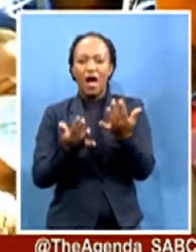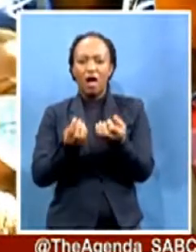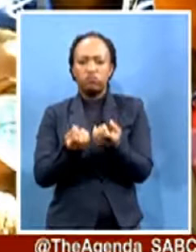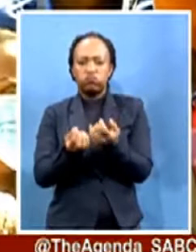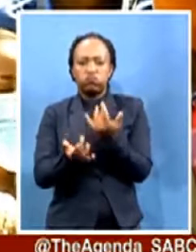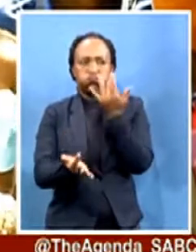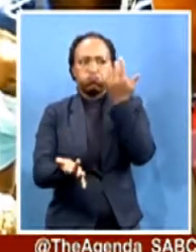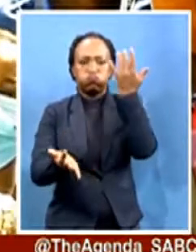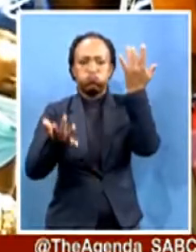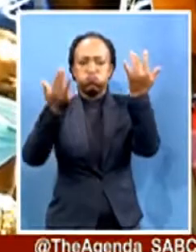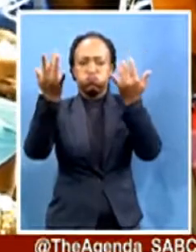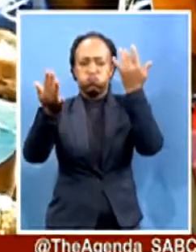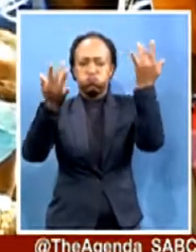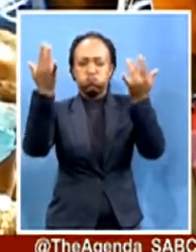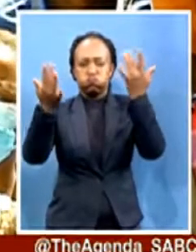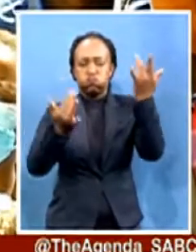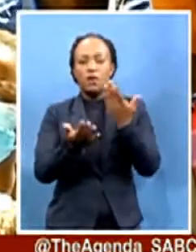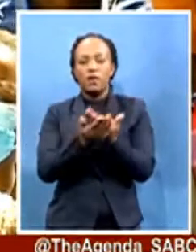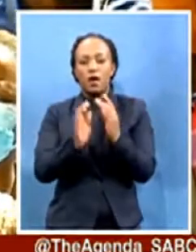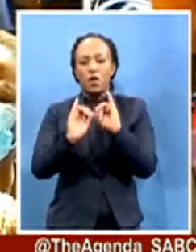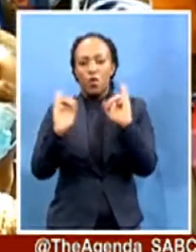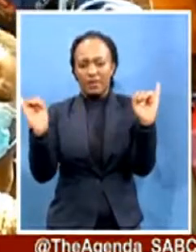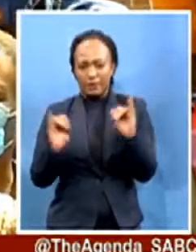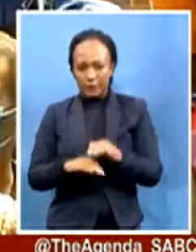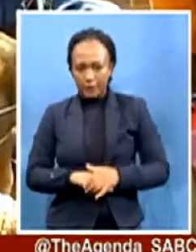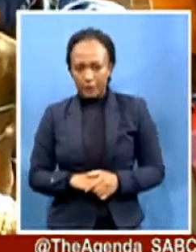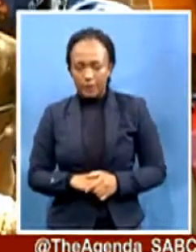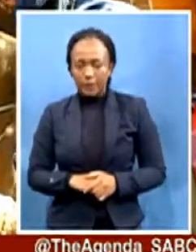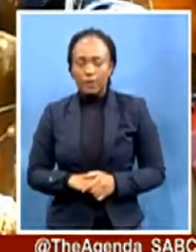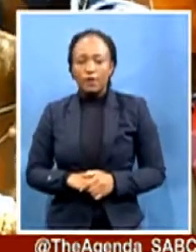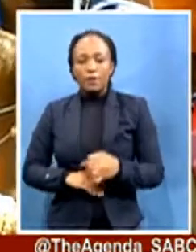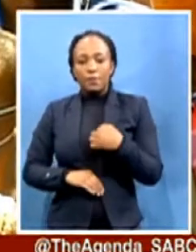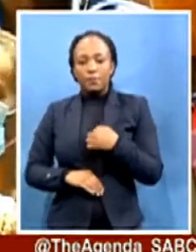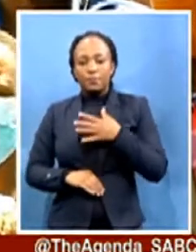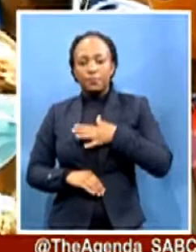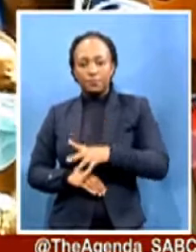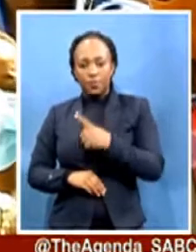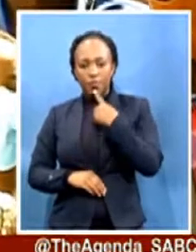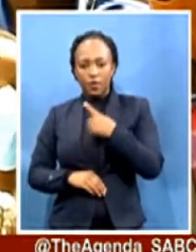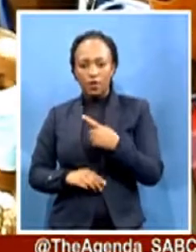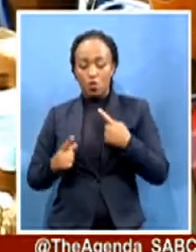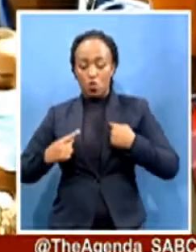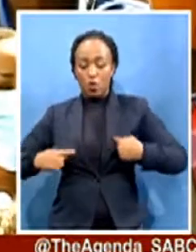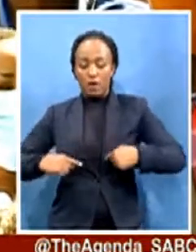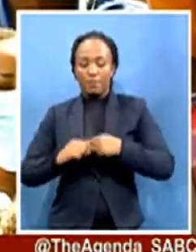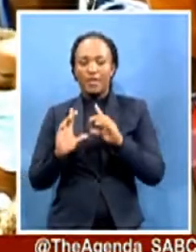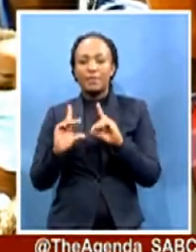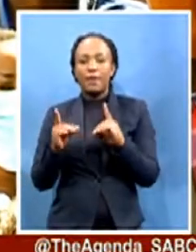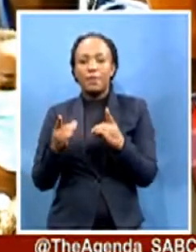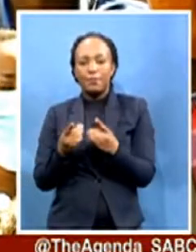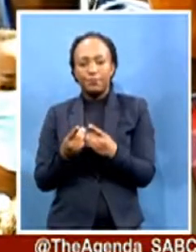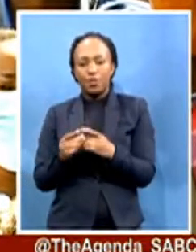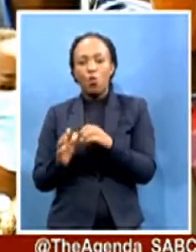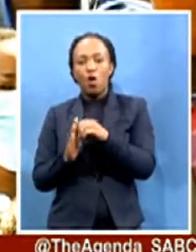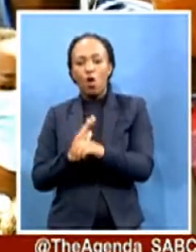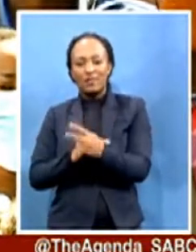Now, I want to say, for us as the department who have lost 2 patients, it's very tragic in a